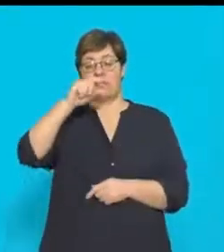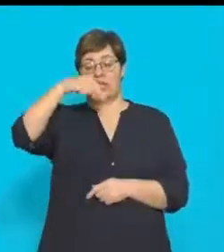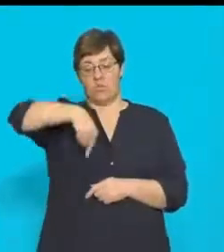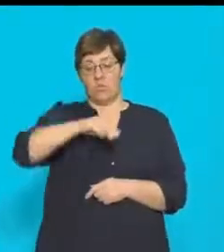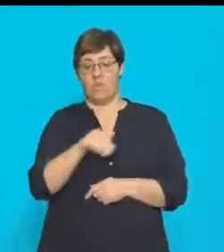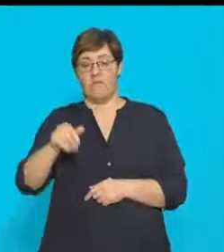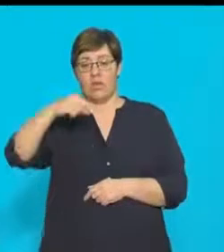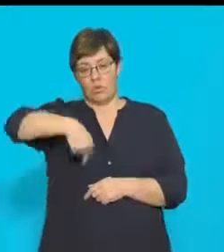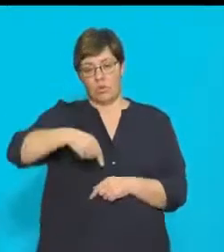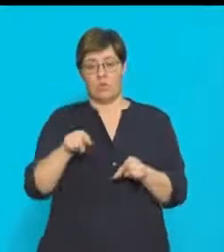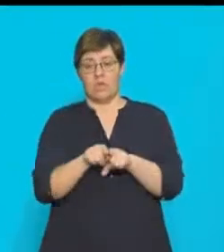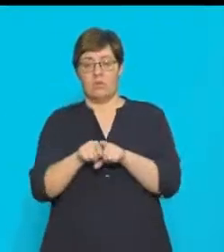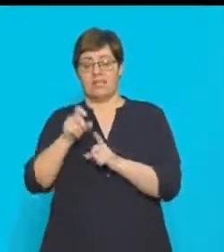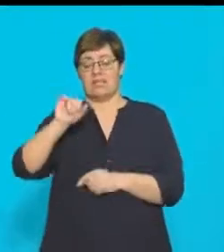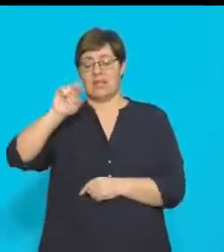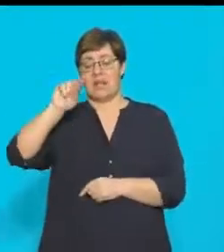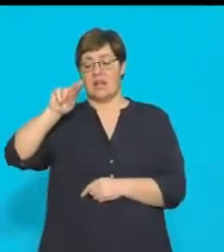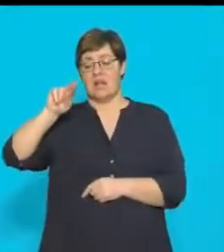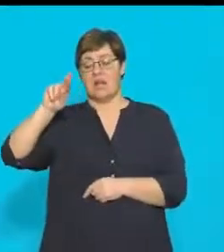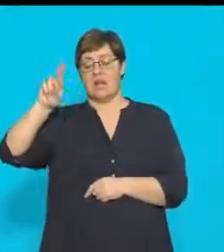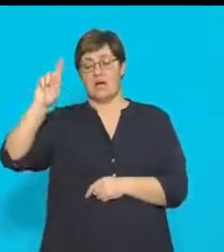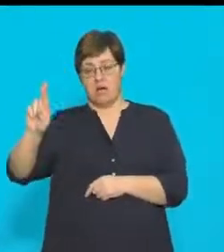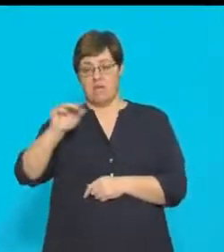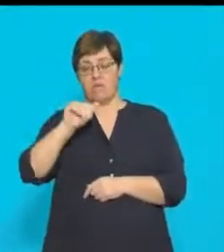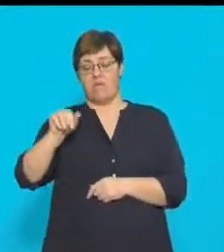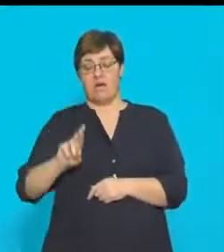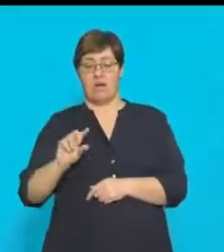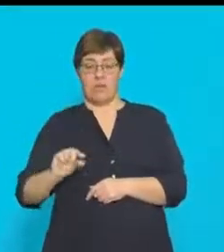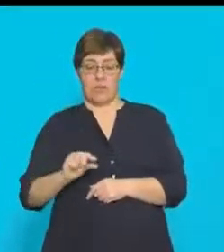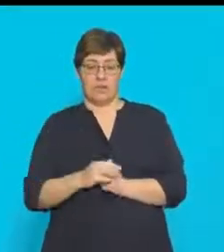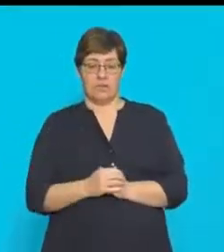sine Q over Q, which equals to sine R over R.